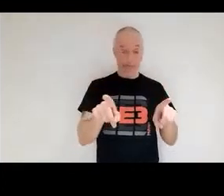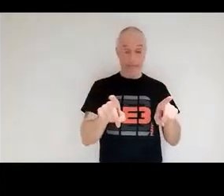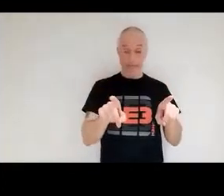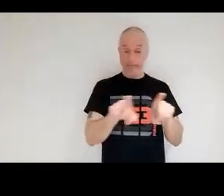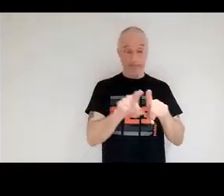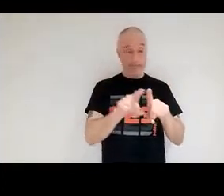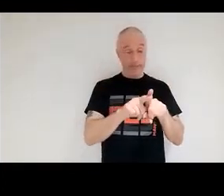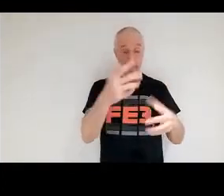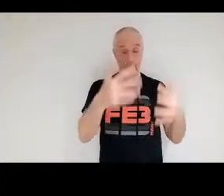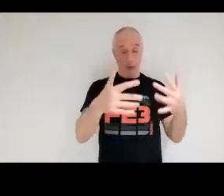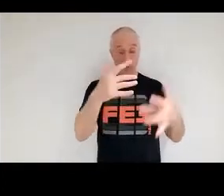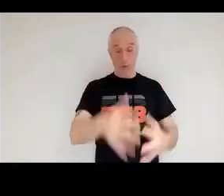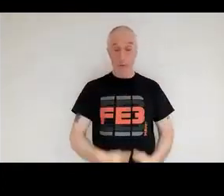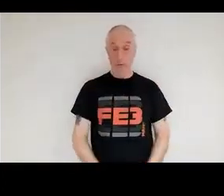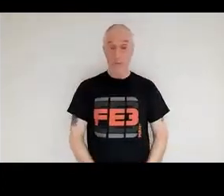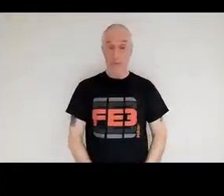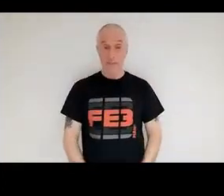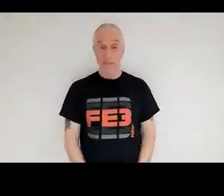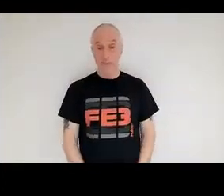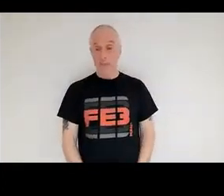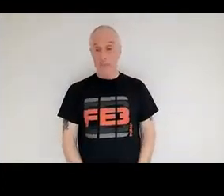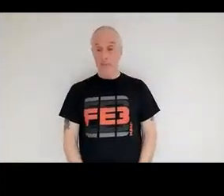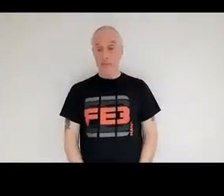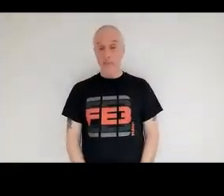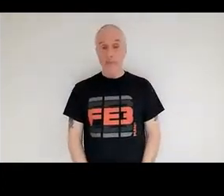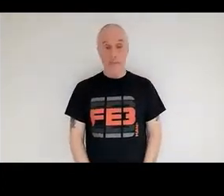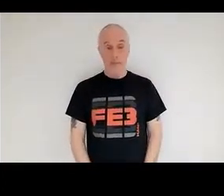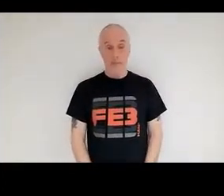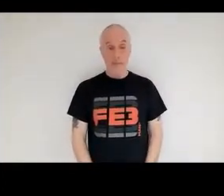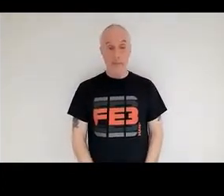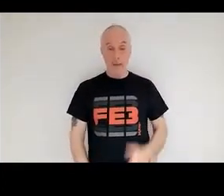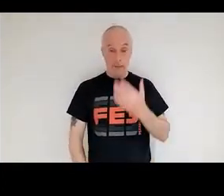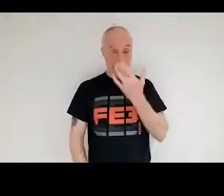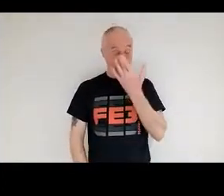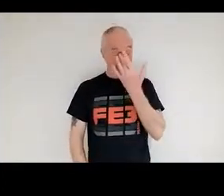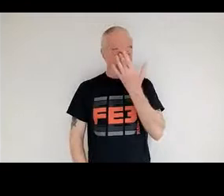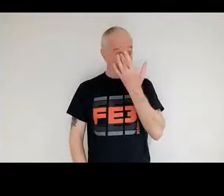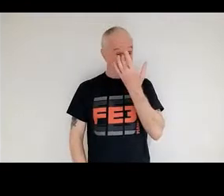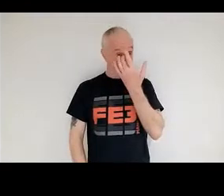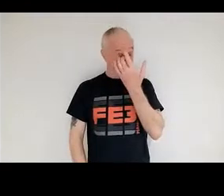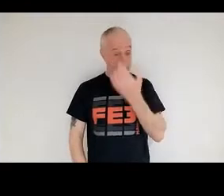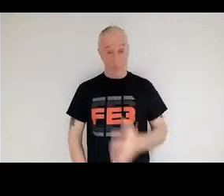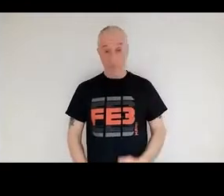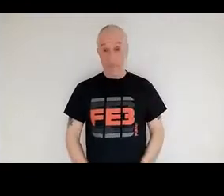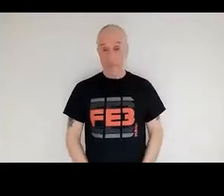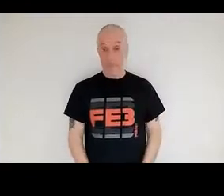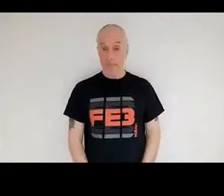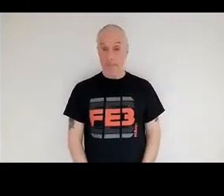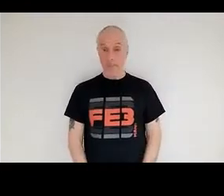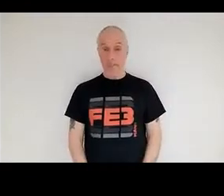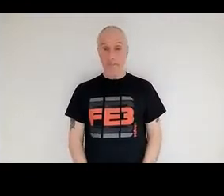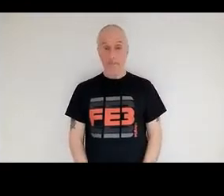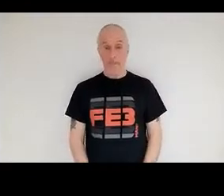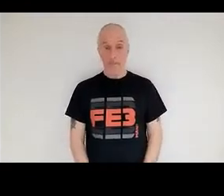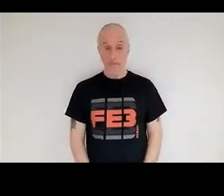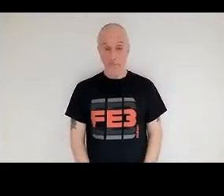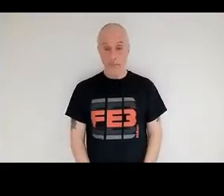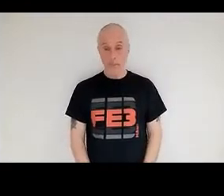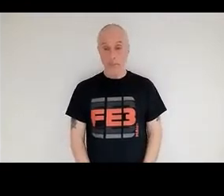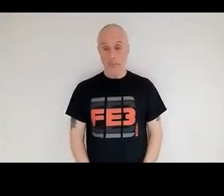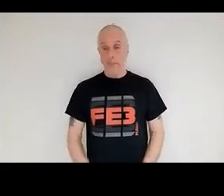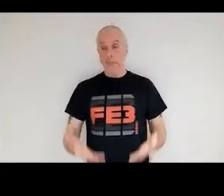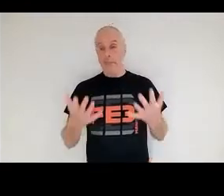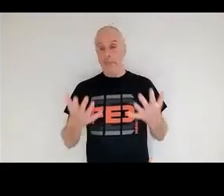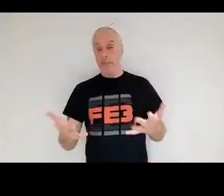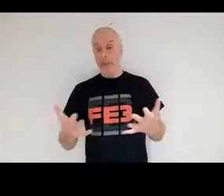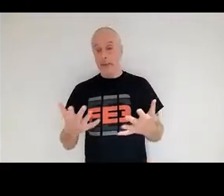result. And then the next one was the more exciting one, which was the explosion work. This is where we took